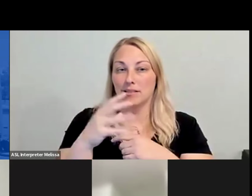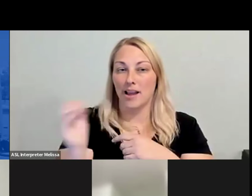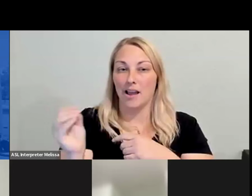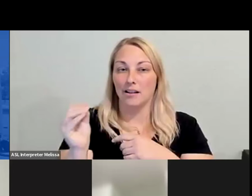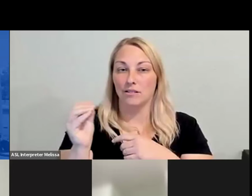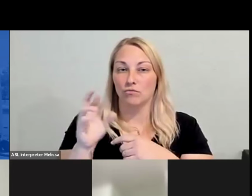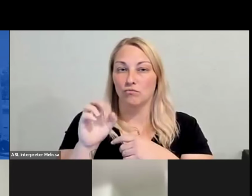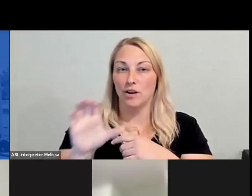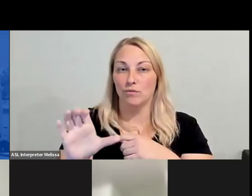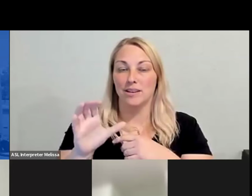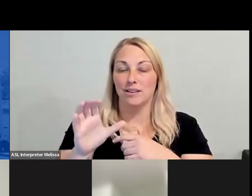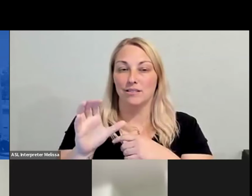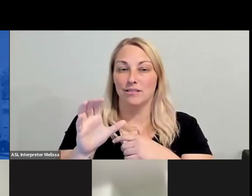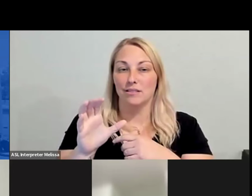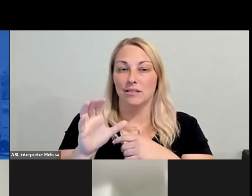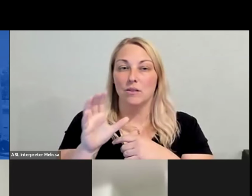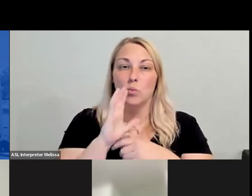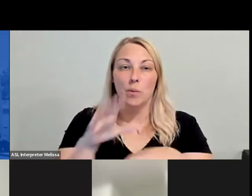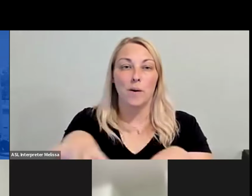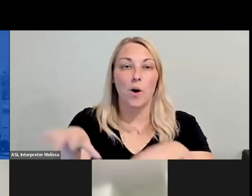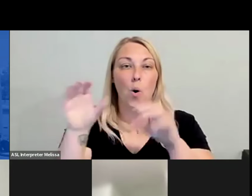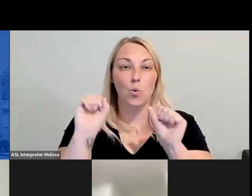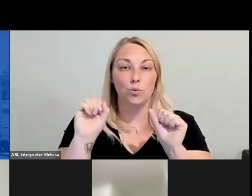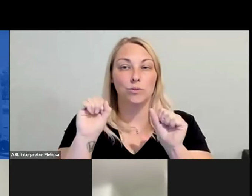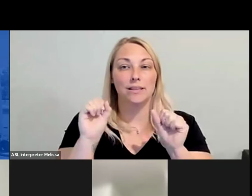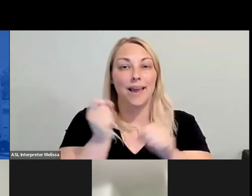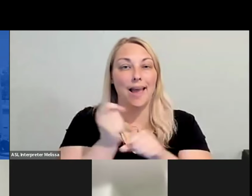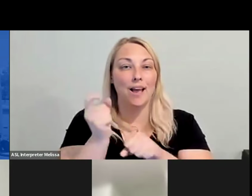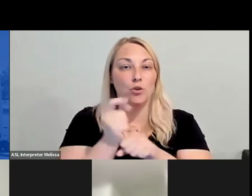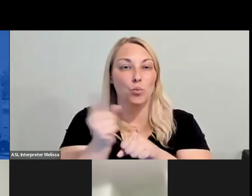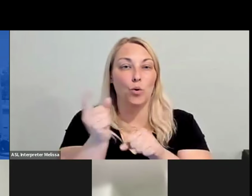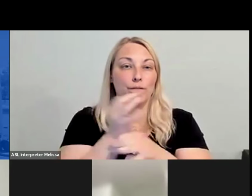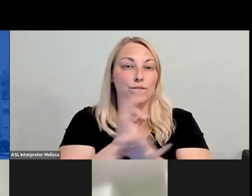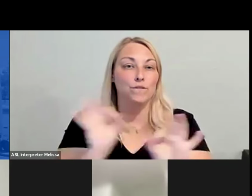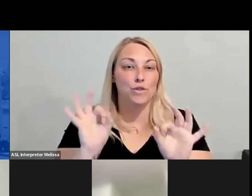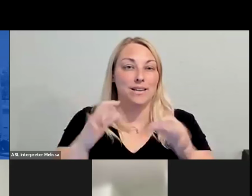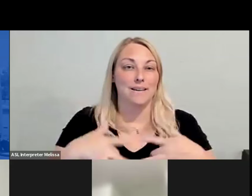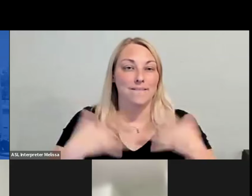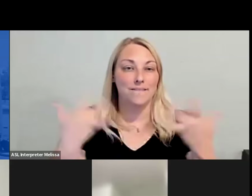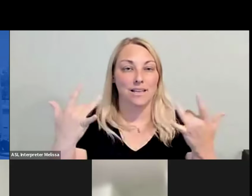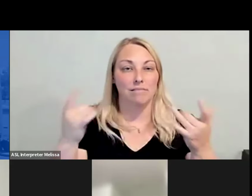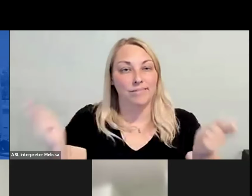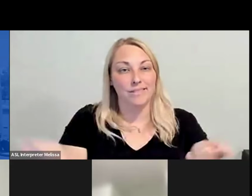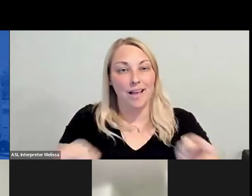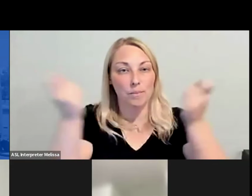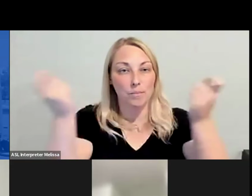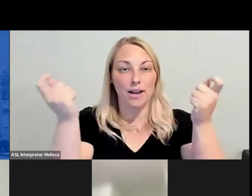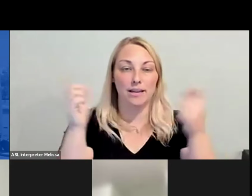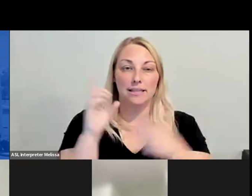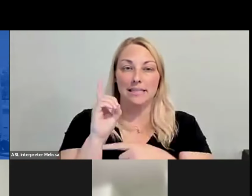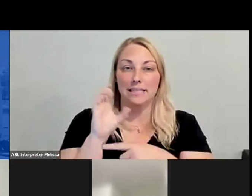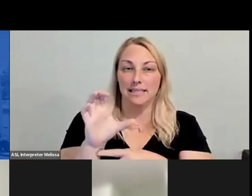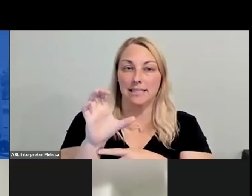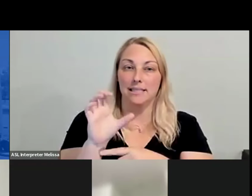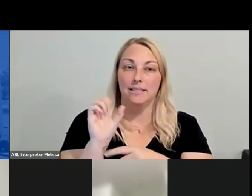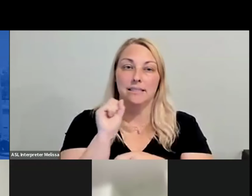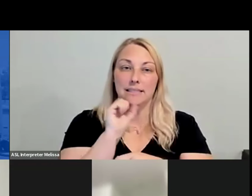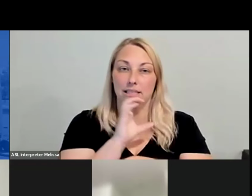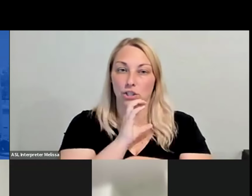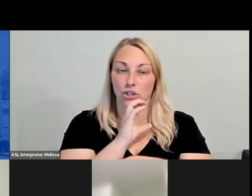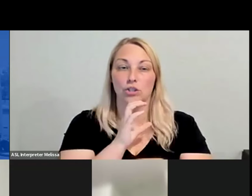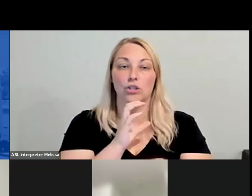annual free event considered the Senior Fest, celebrating DC seniors. Participants will enjoy socializing with